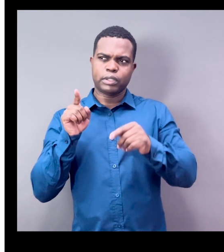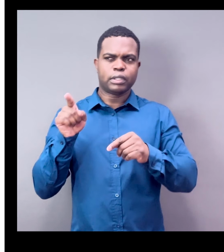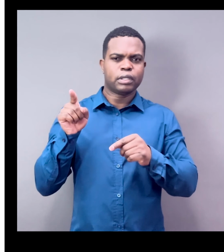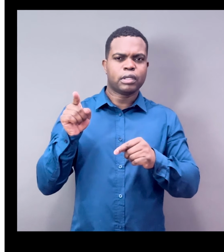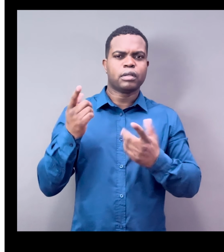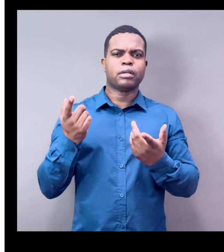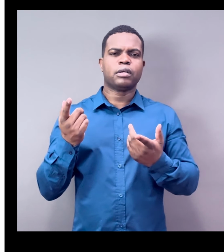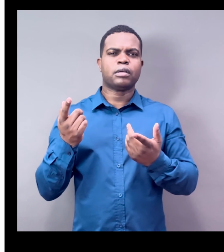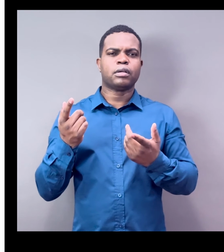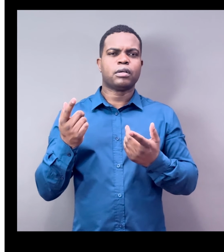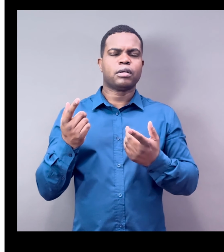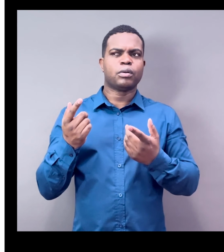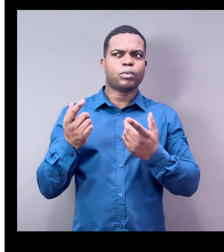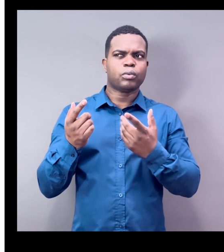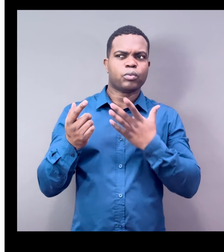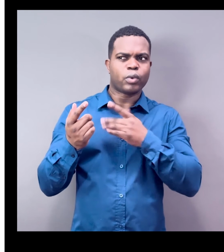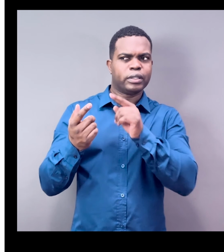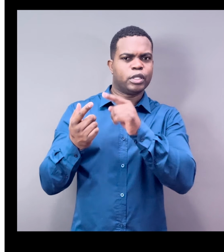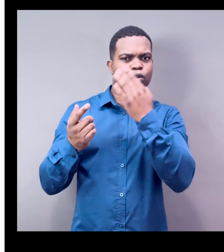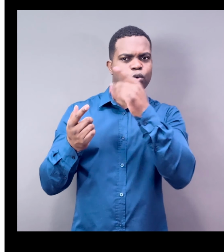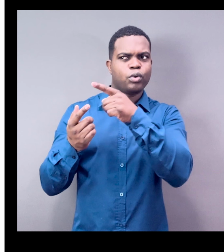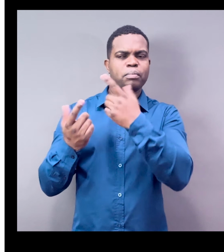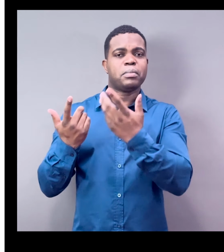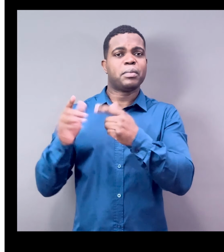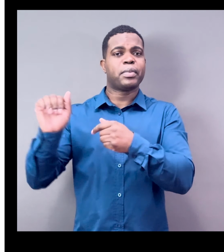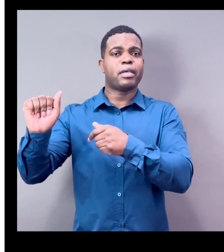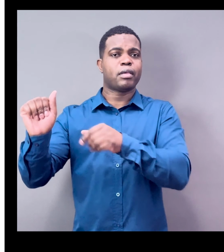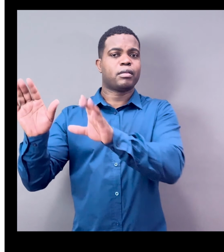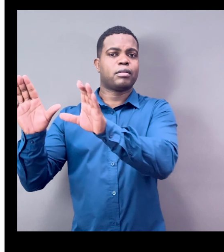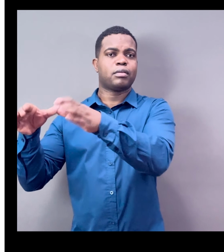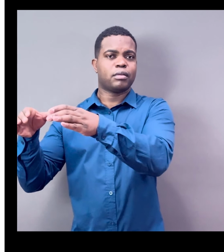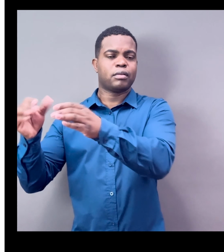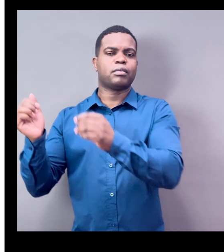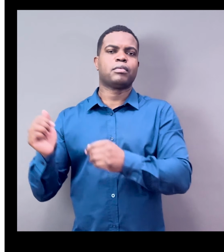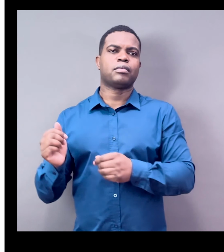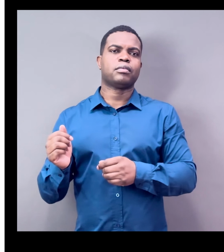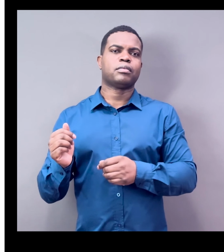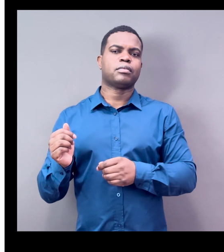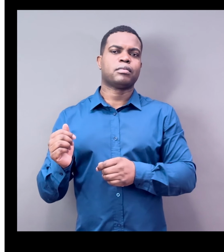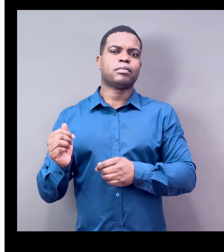community A, we want to engage community A on